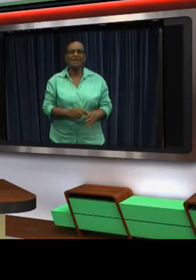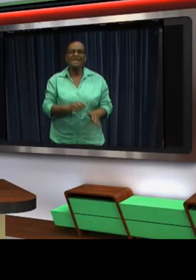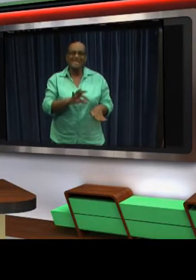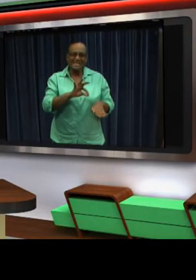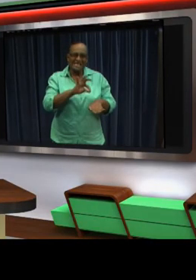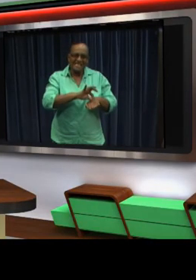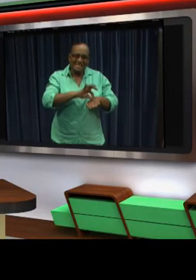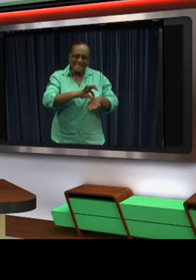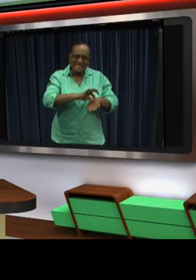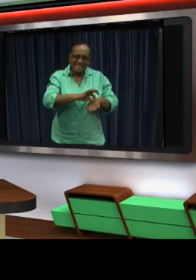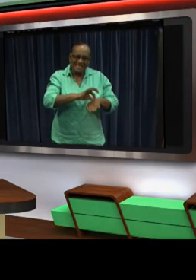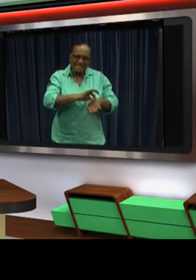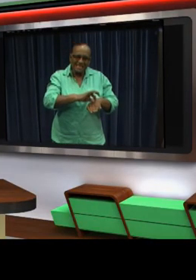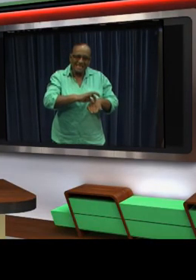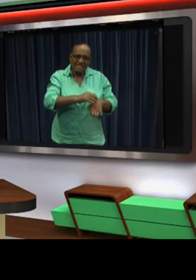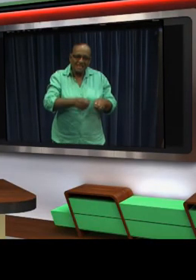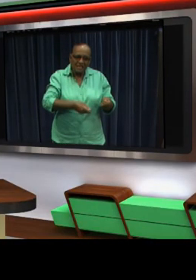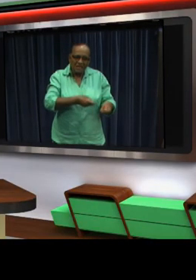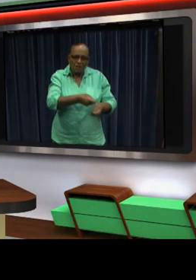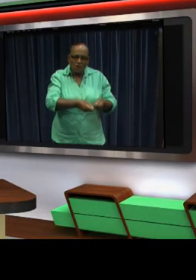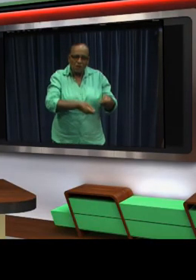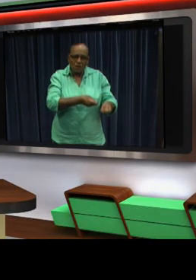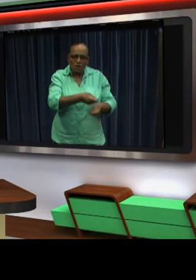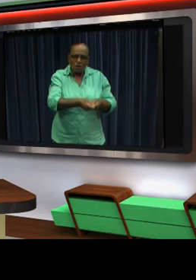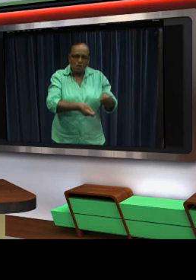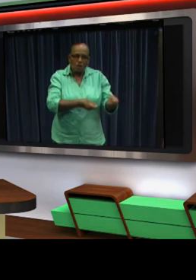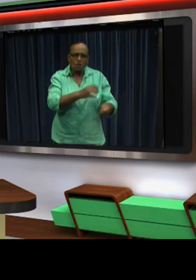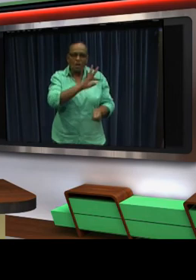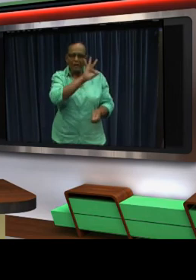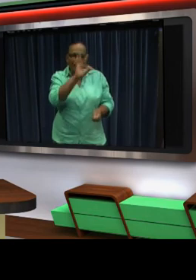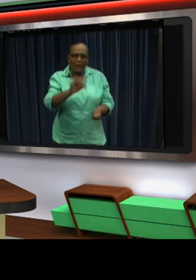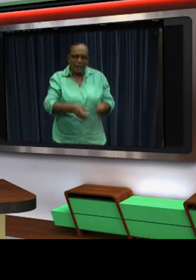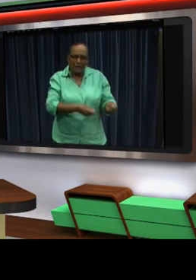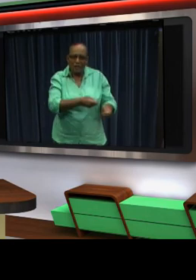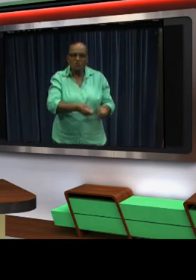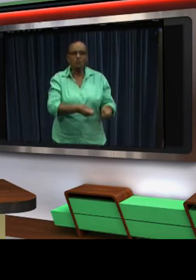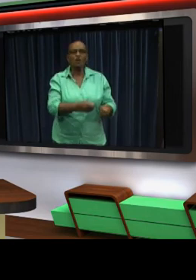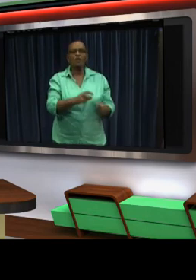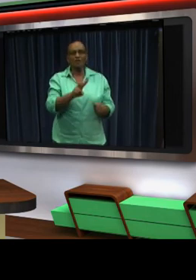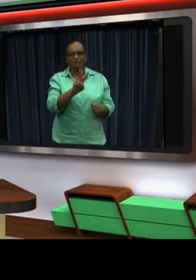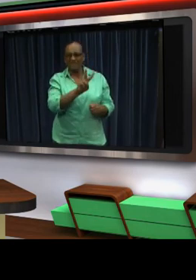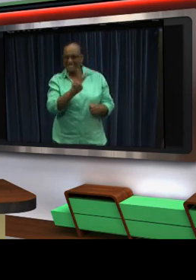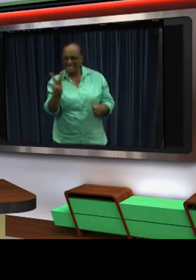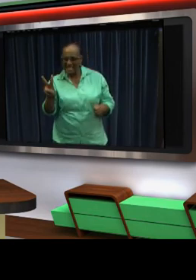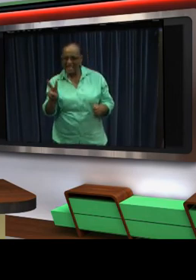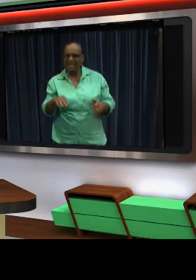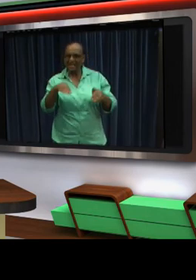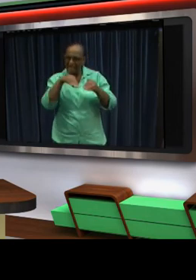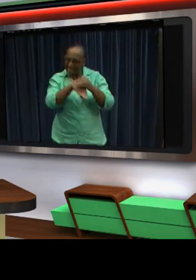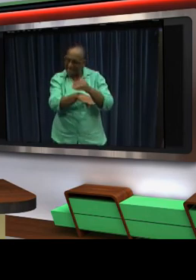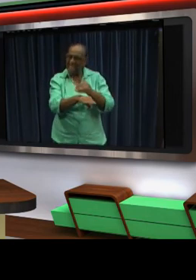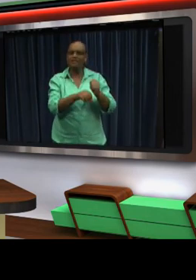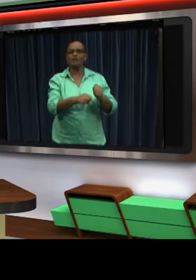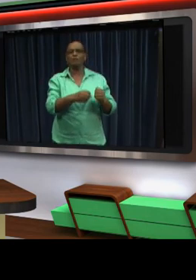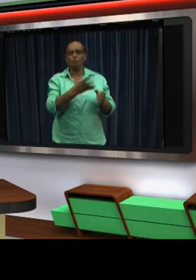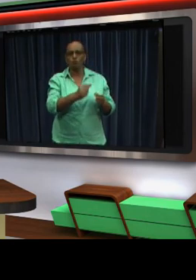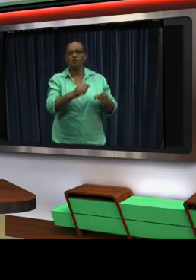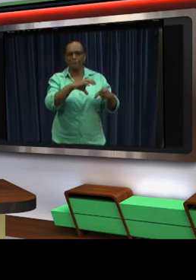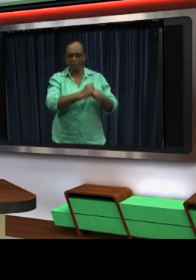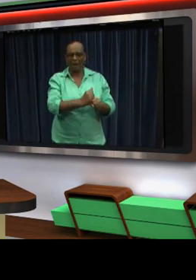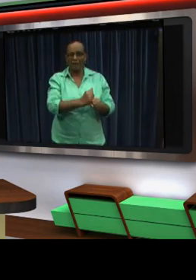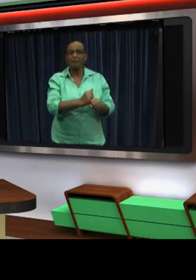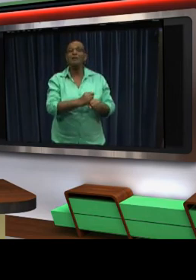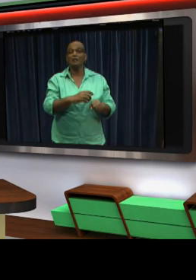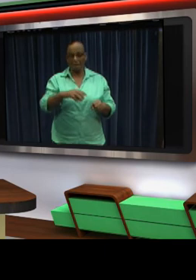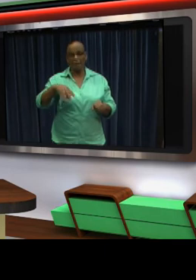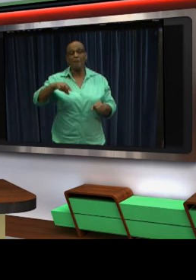Small-scale cattle farmers in Suriname want more support from the Ministry of Agriculture, Livestock and Fisheries in order